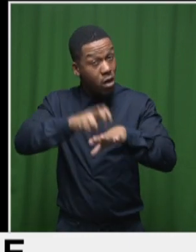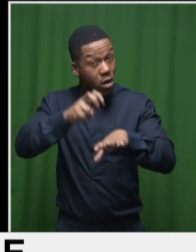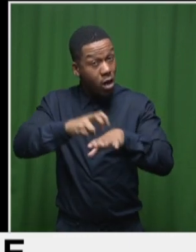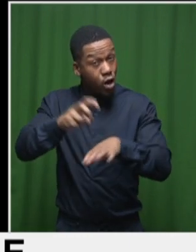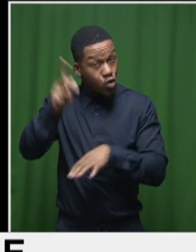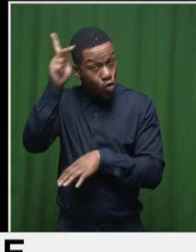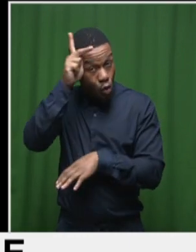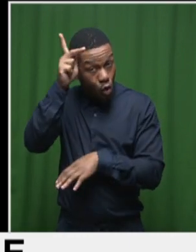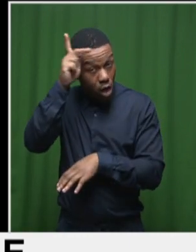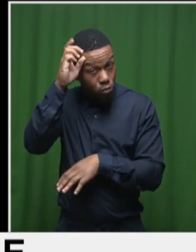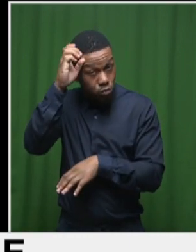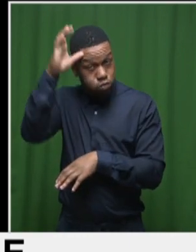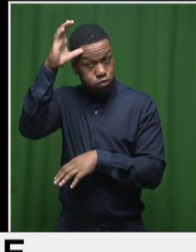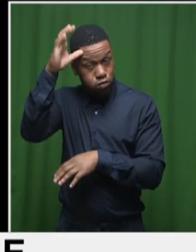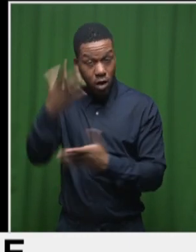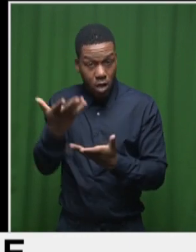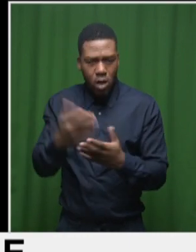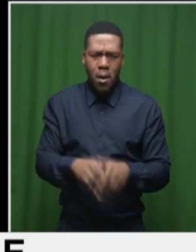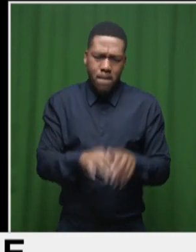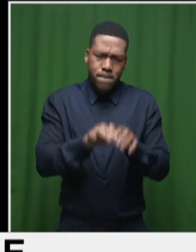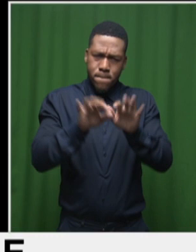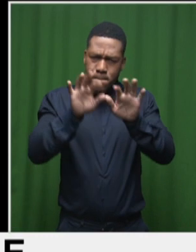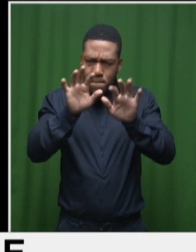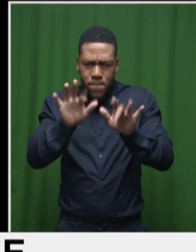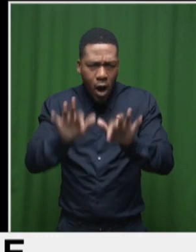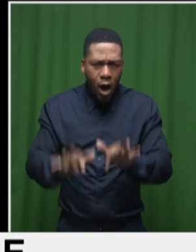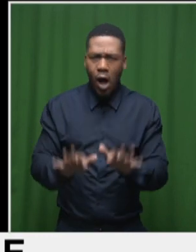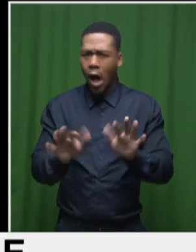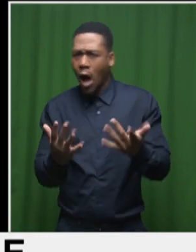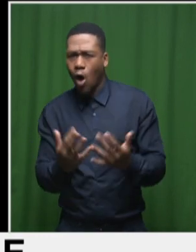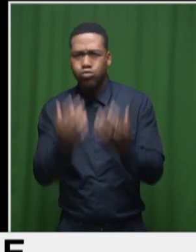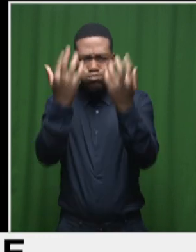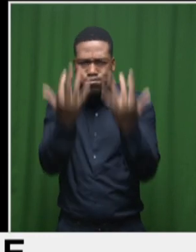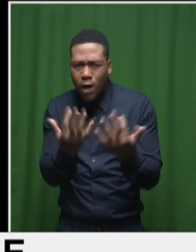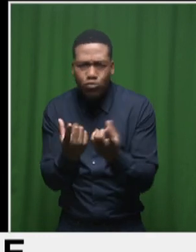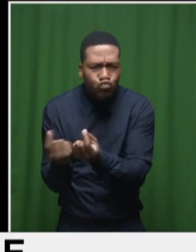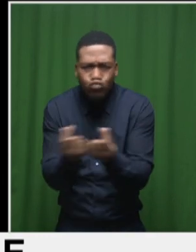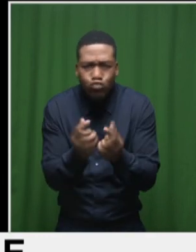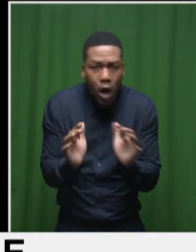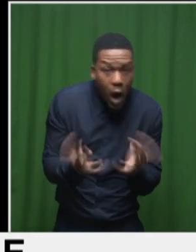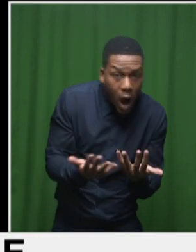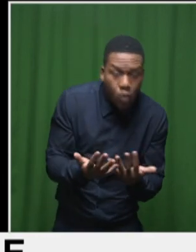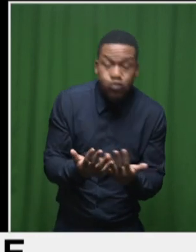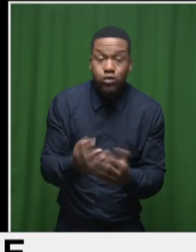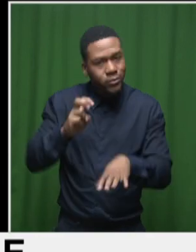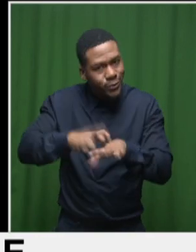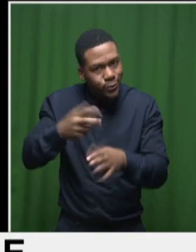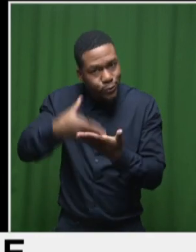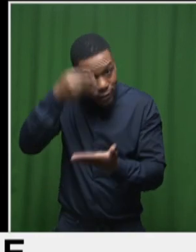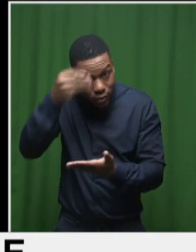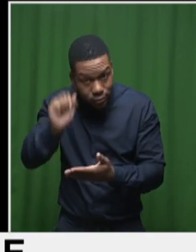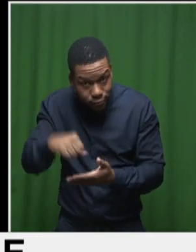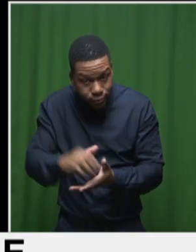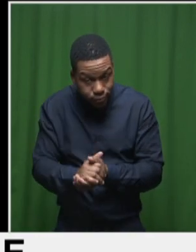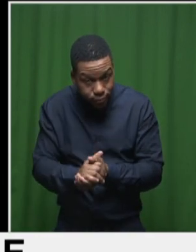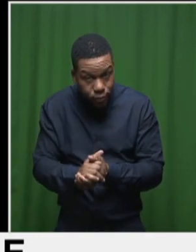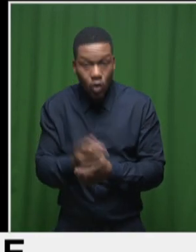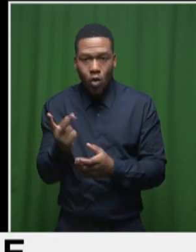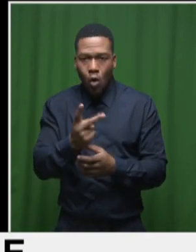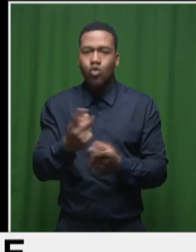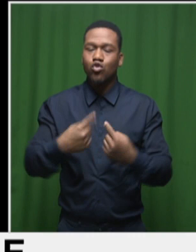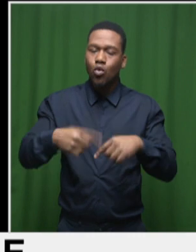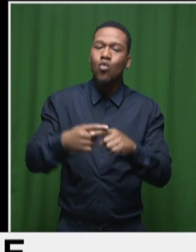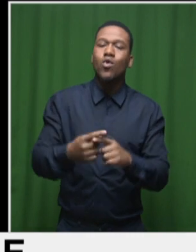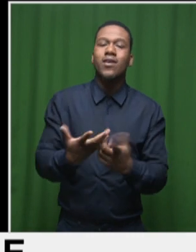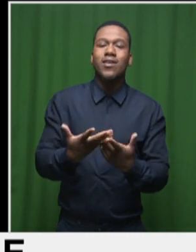to balance your checkbook, how to do your budget. And then we're saying, in addition to that, we highlight to you as the